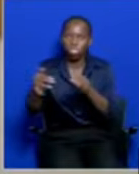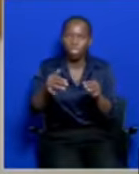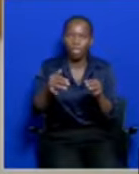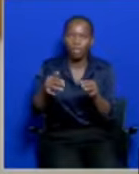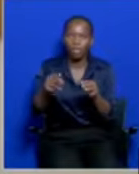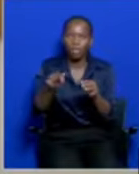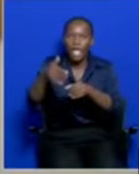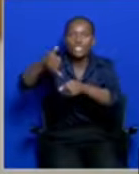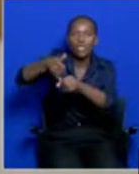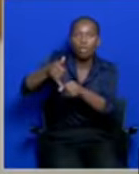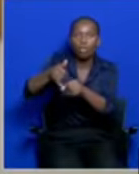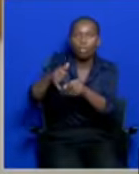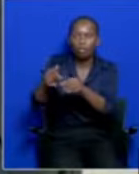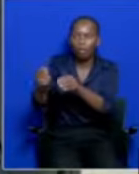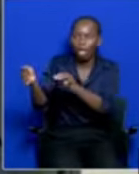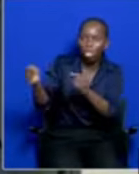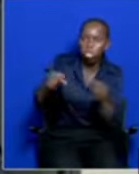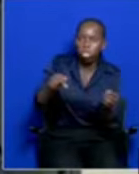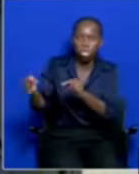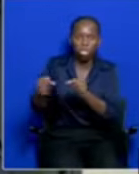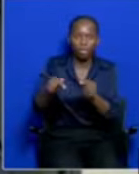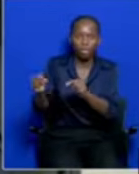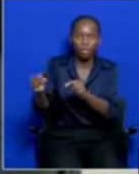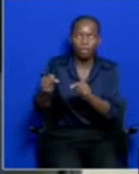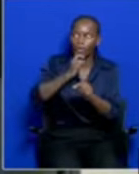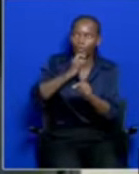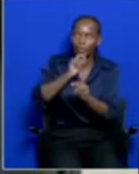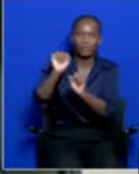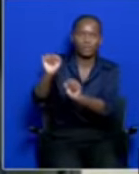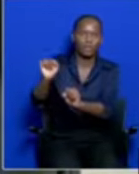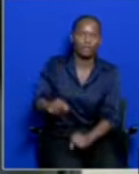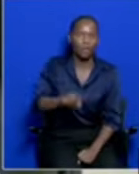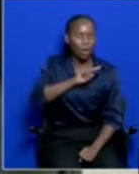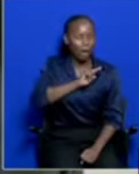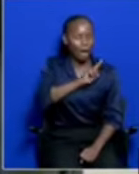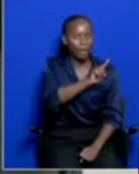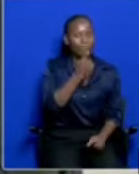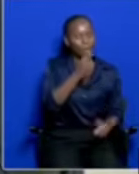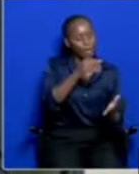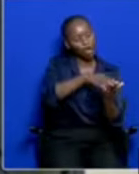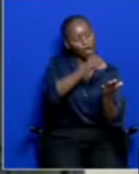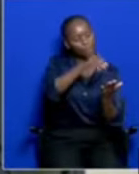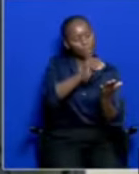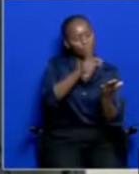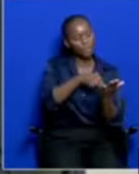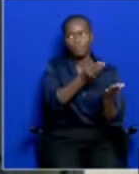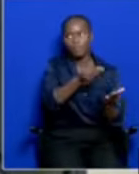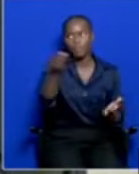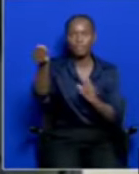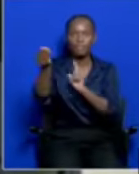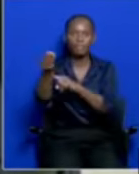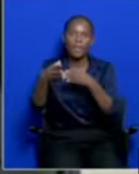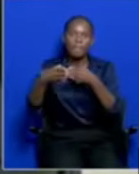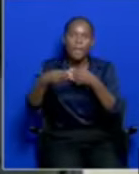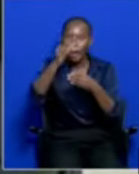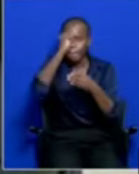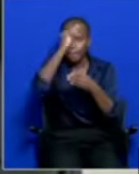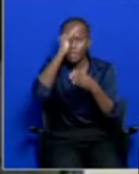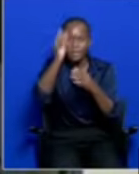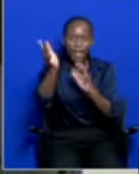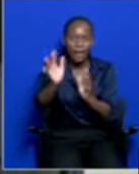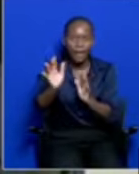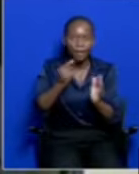give them copies, it is allegation against a certain member. So those copies, when it is kept there, they know, oh, when you